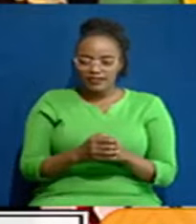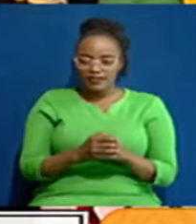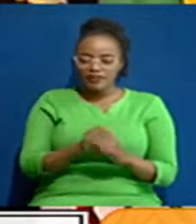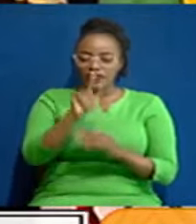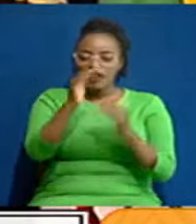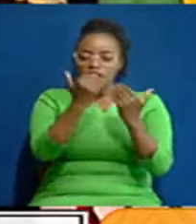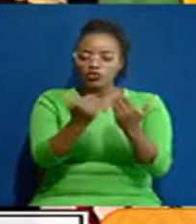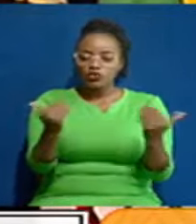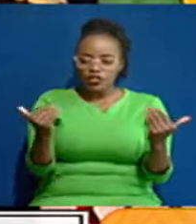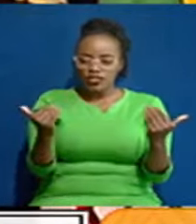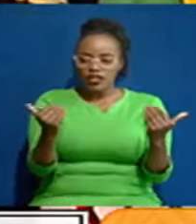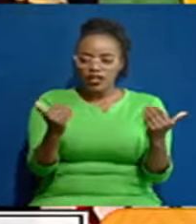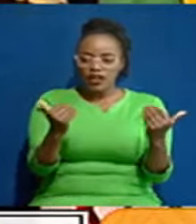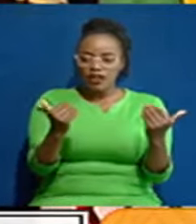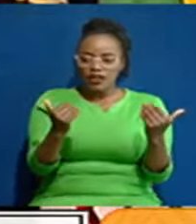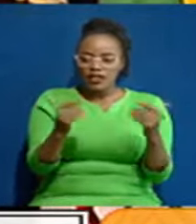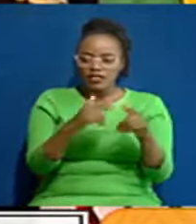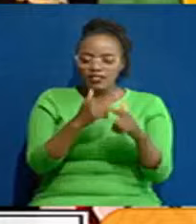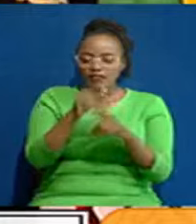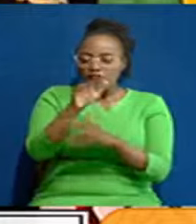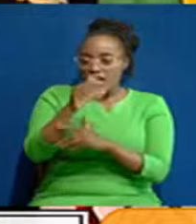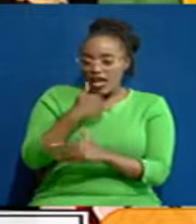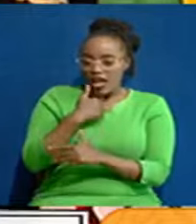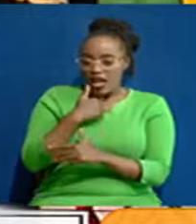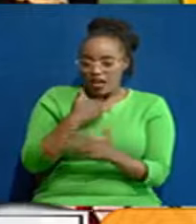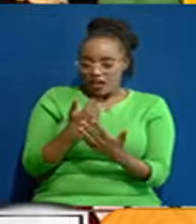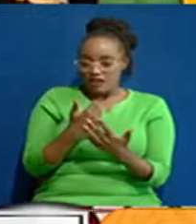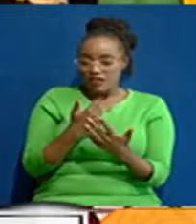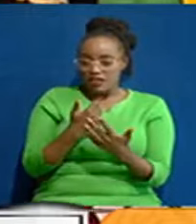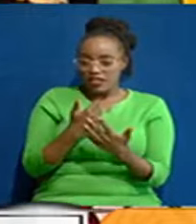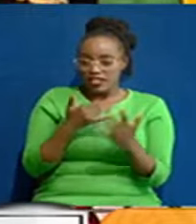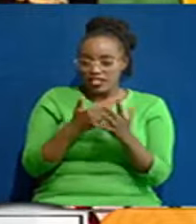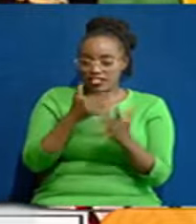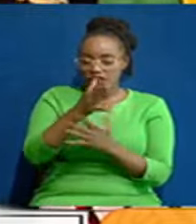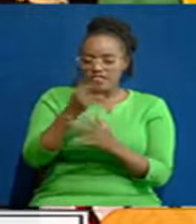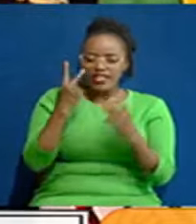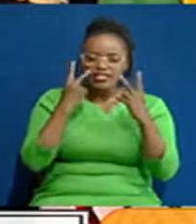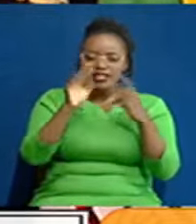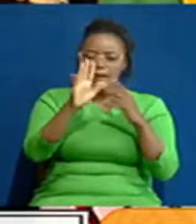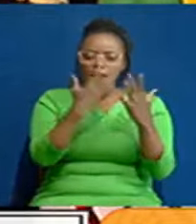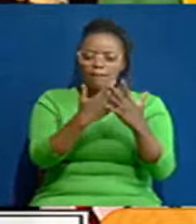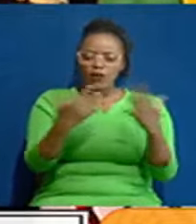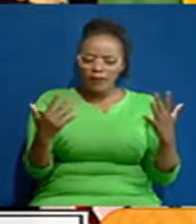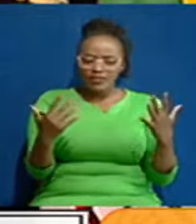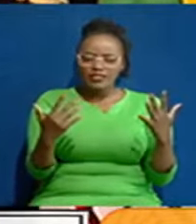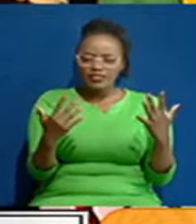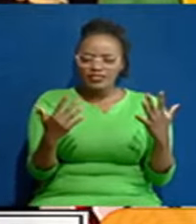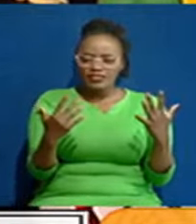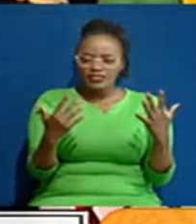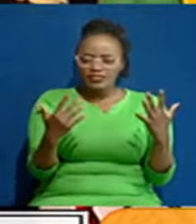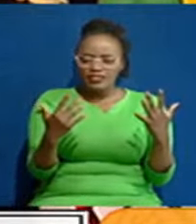Your children are crestfallen as they see their properties